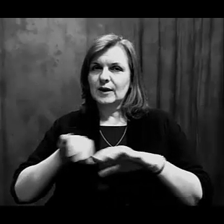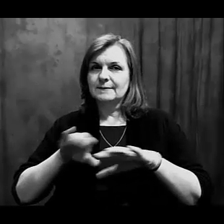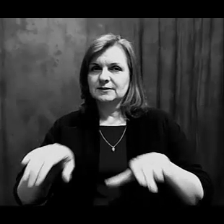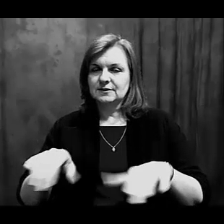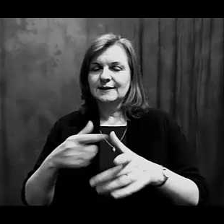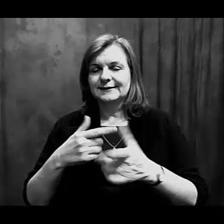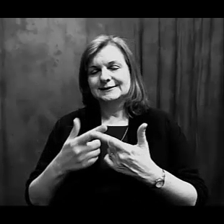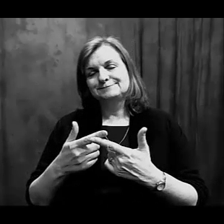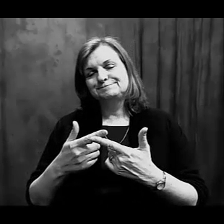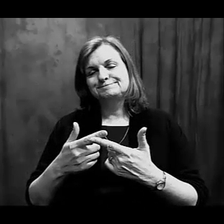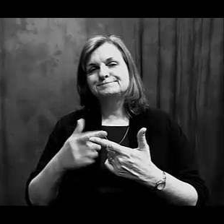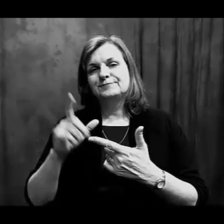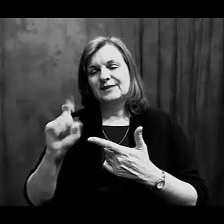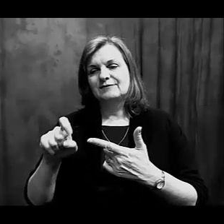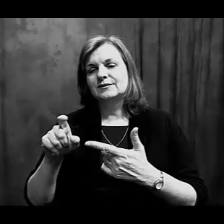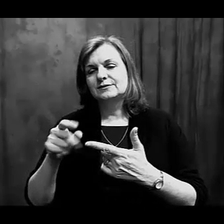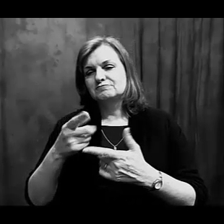sperm.